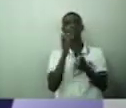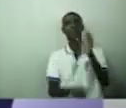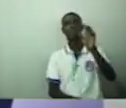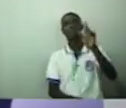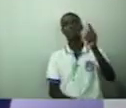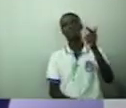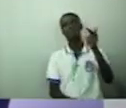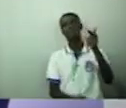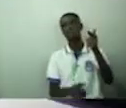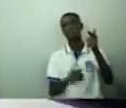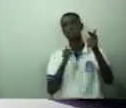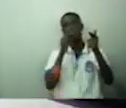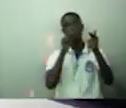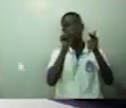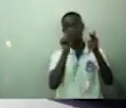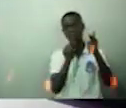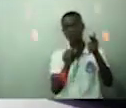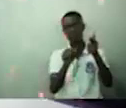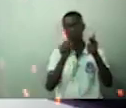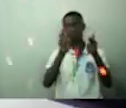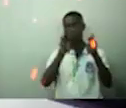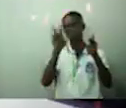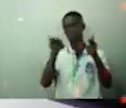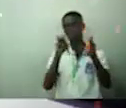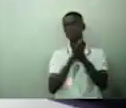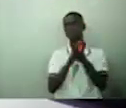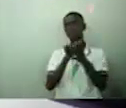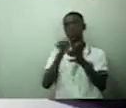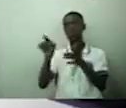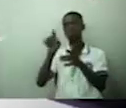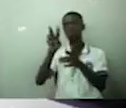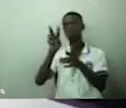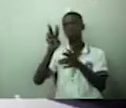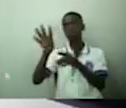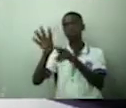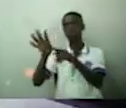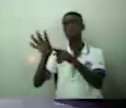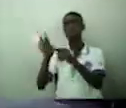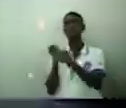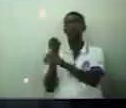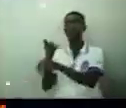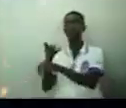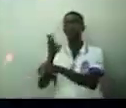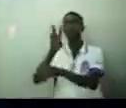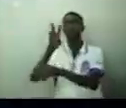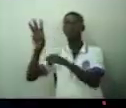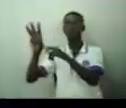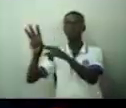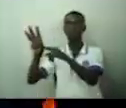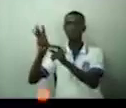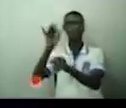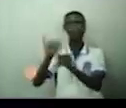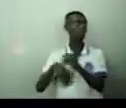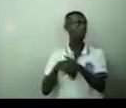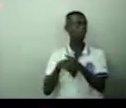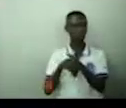21, verse 22 to 24. And then I will jump and read verse 26.